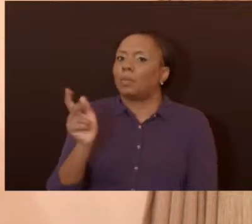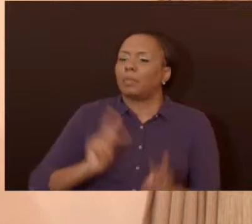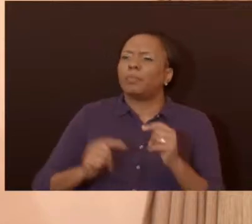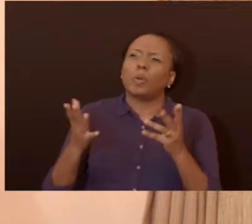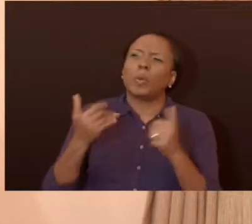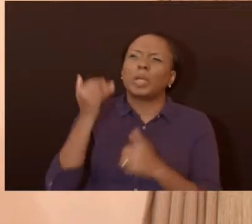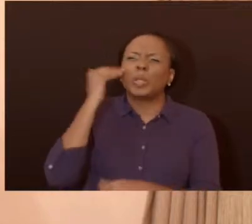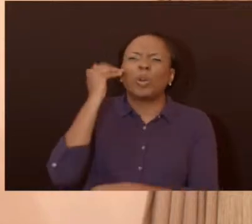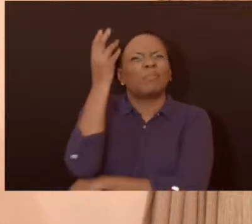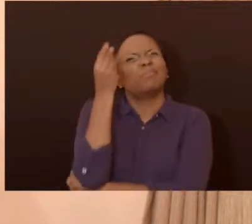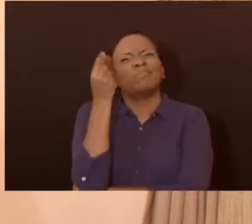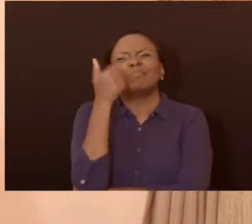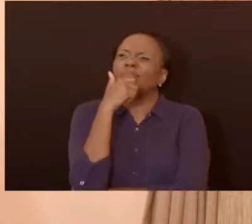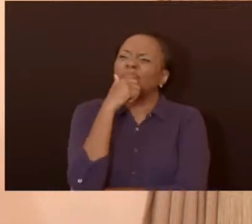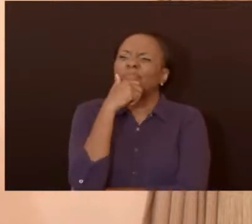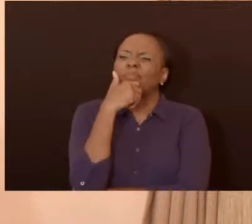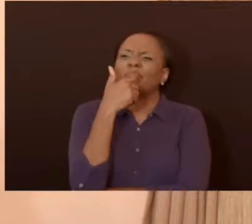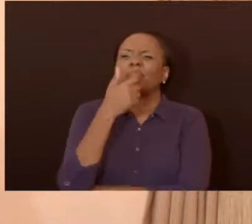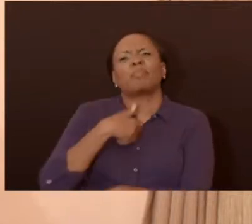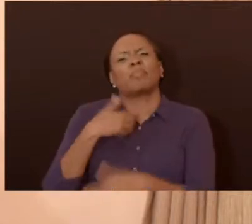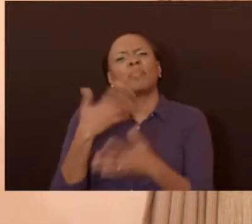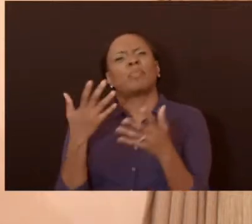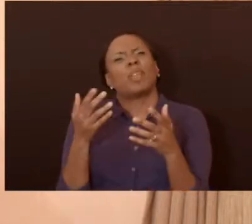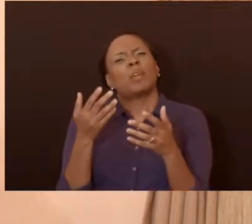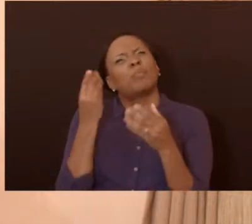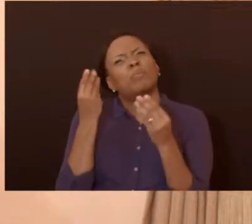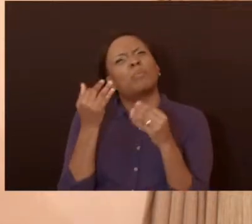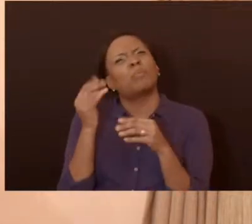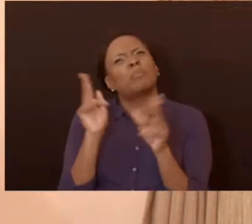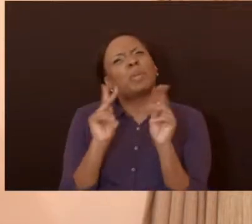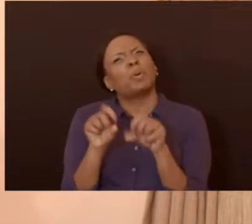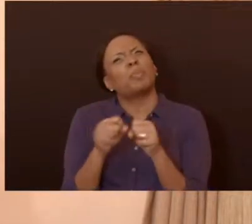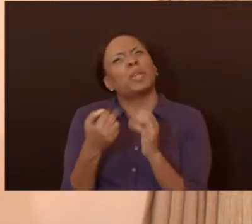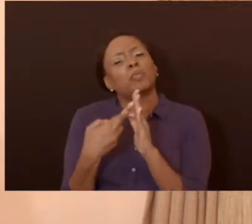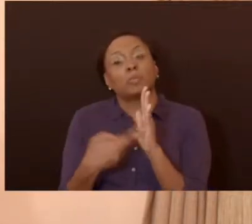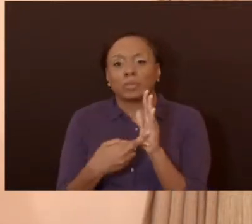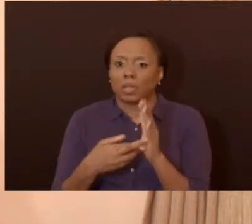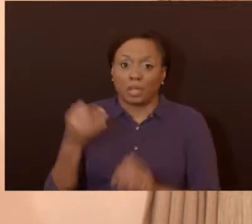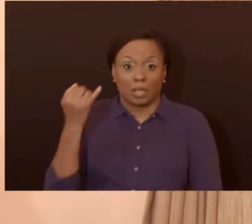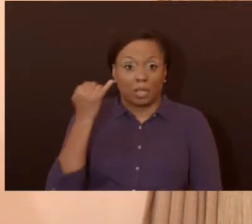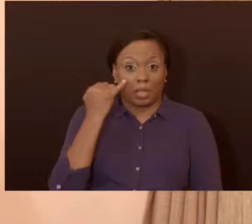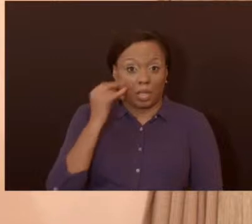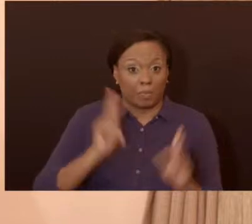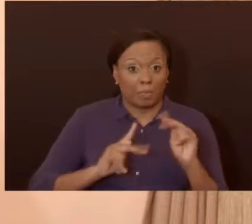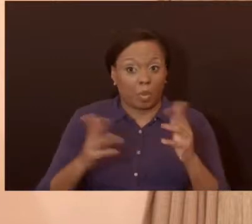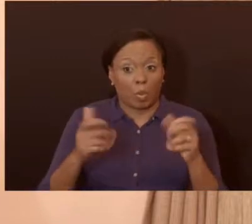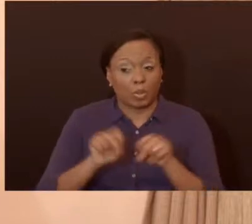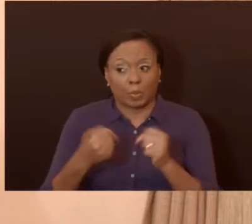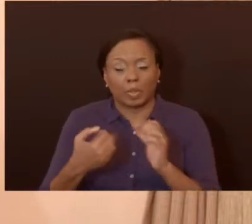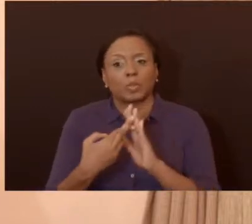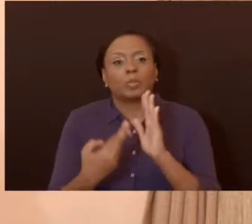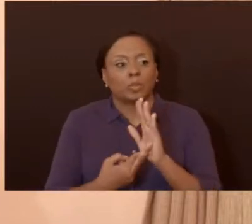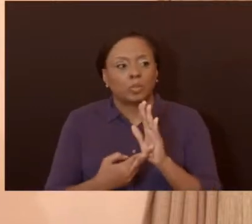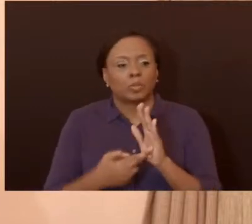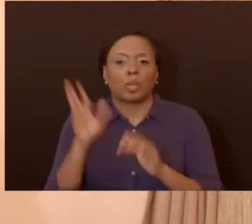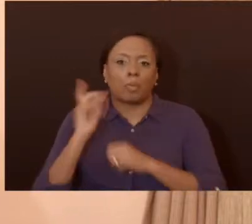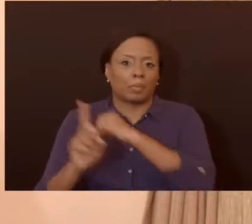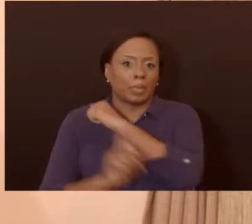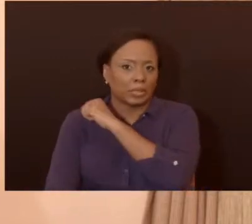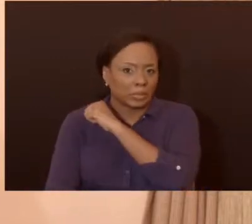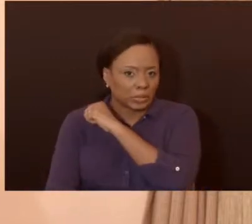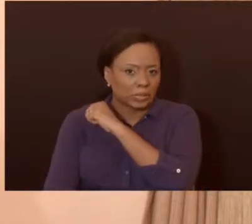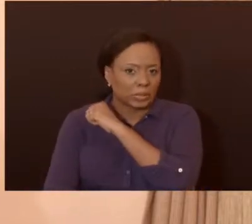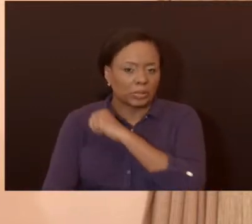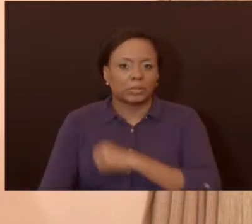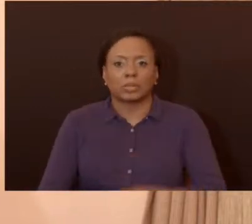would want to flout the protocols would understand that there are consequences, and the consequences are not